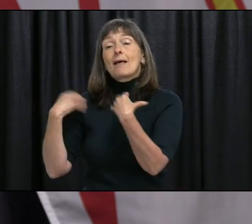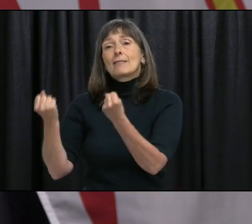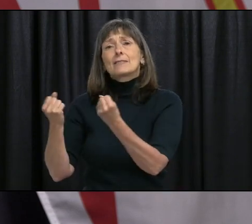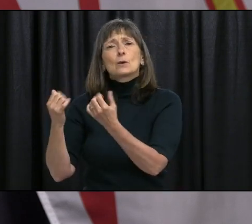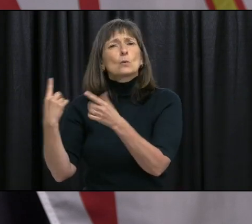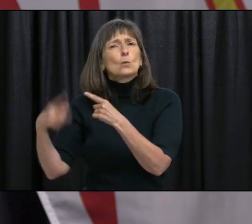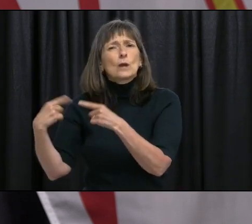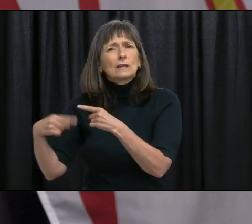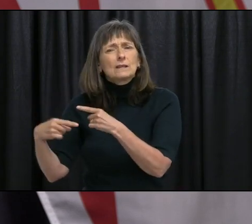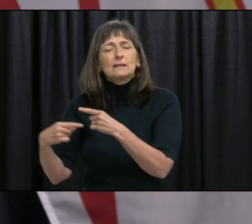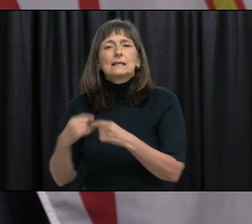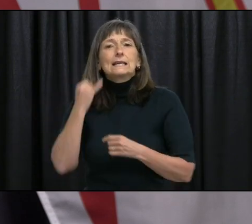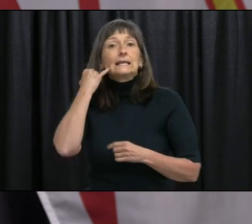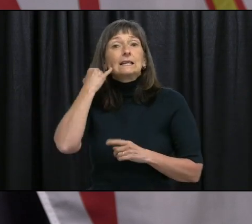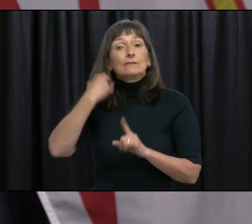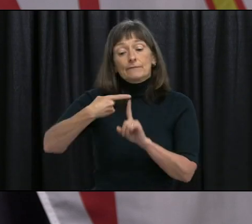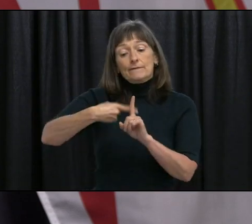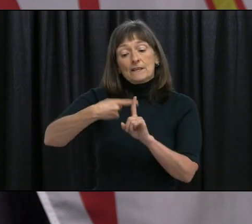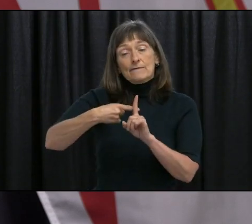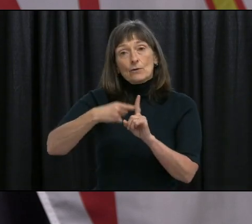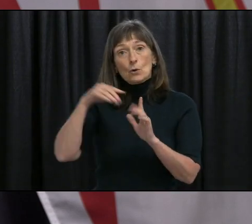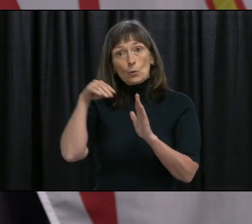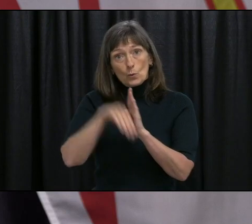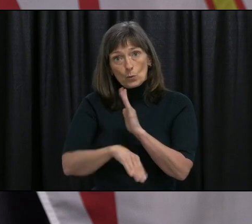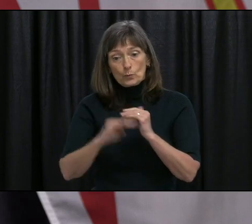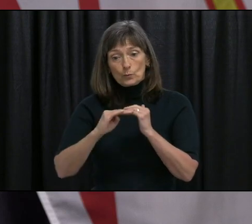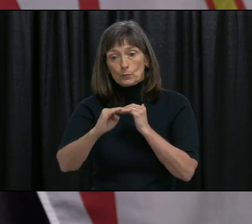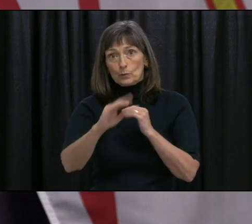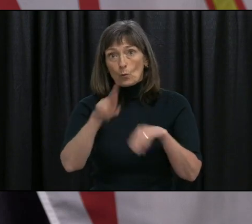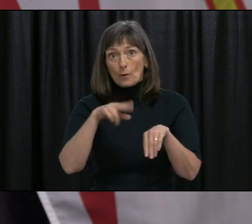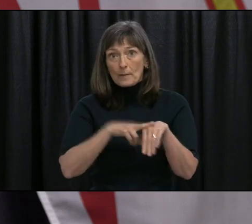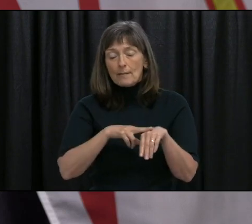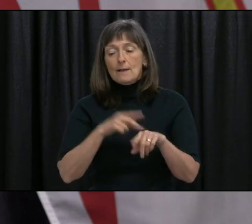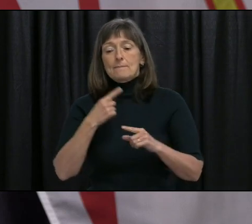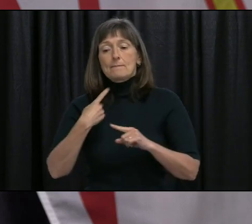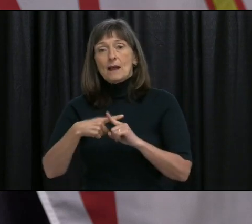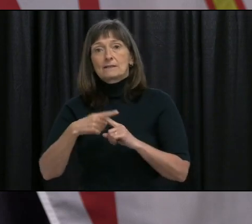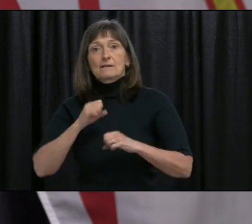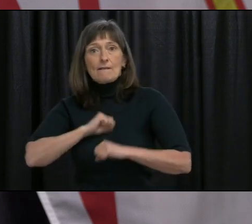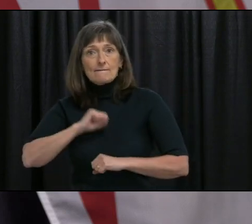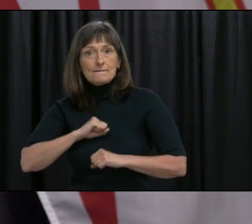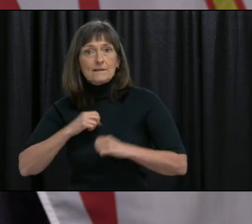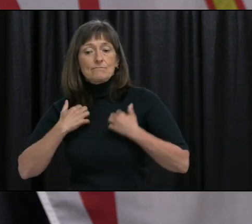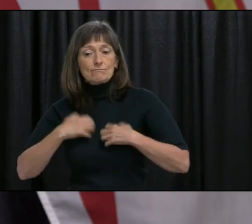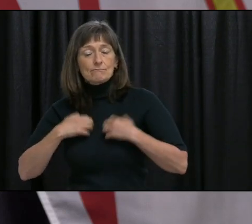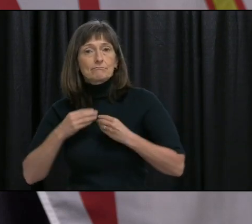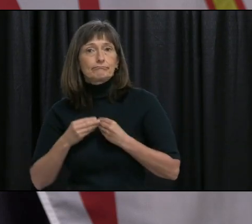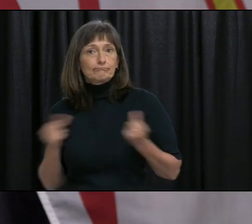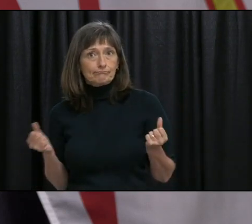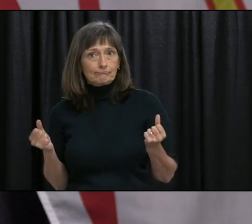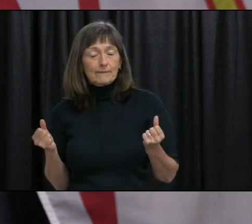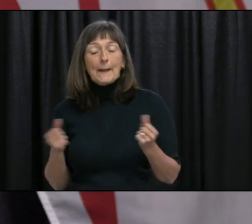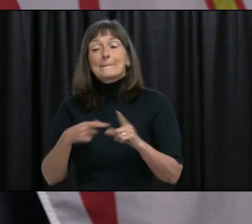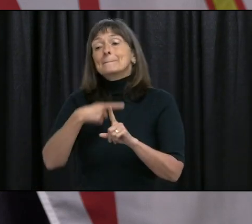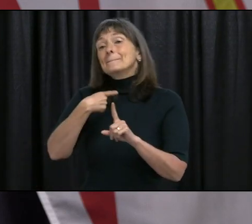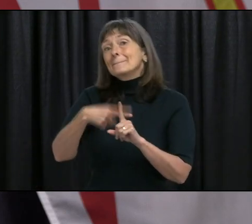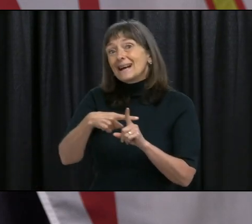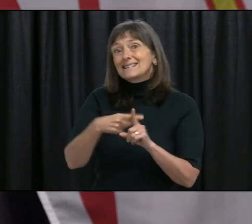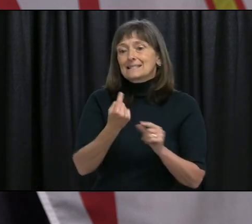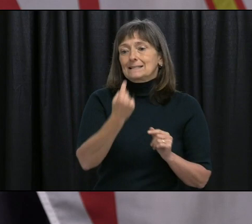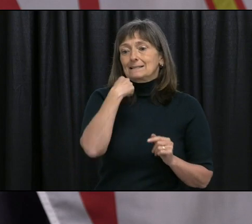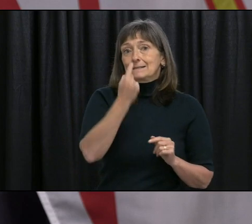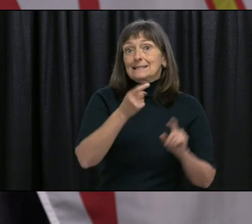their fever and their respiratory symptoms, and once they have 2 consecutive negative tests at least 24 hours